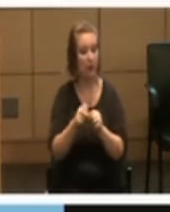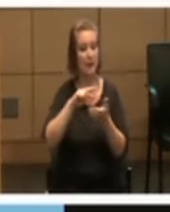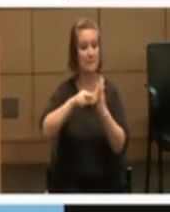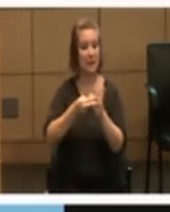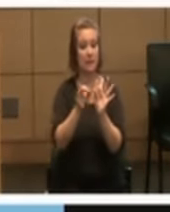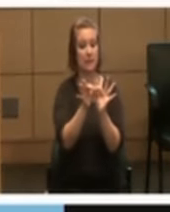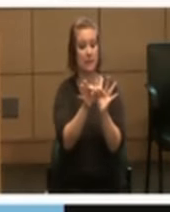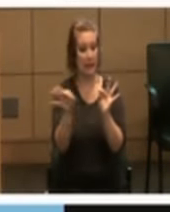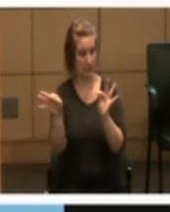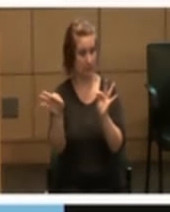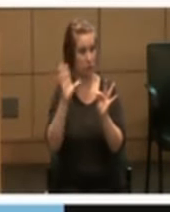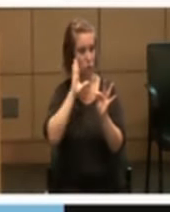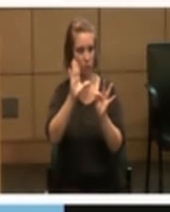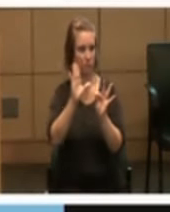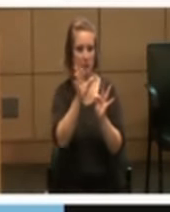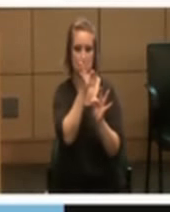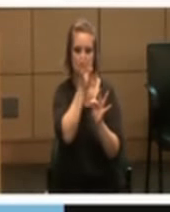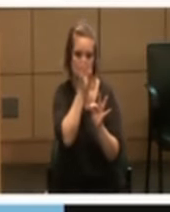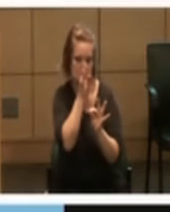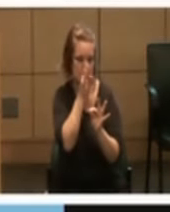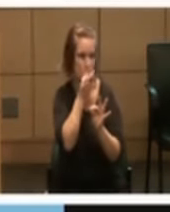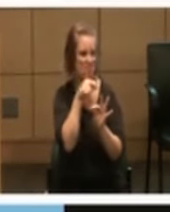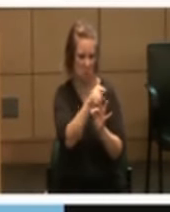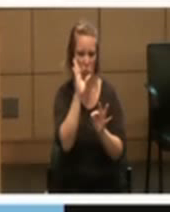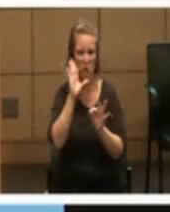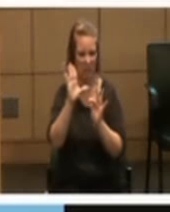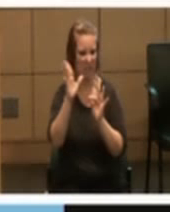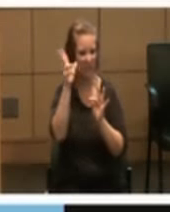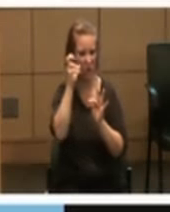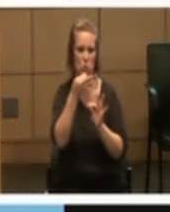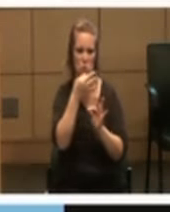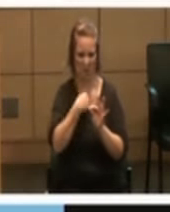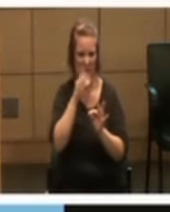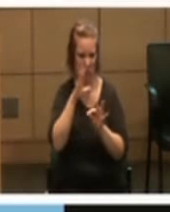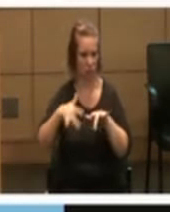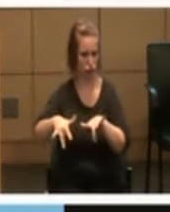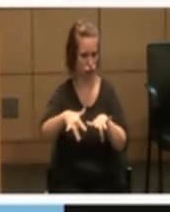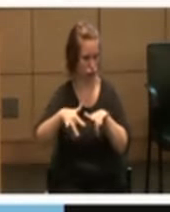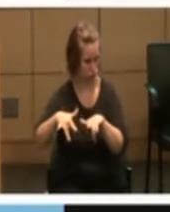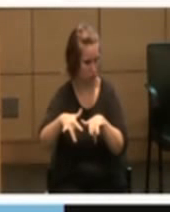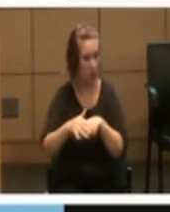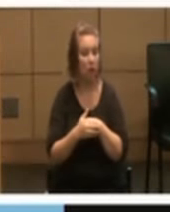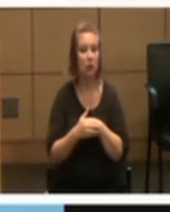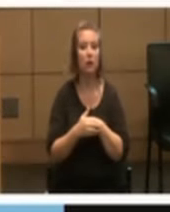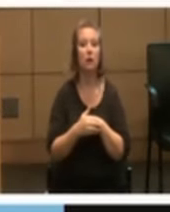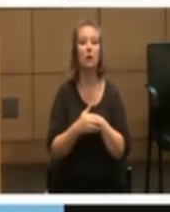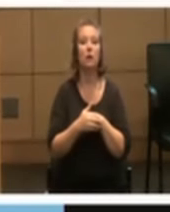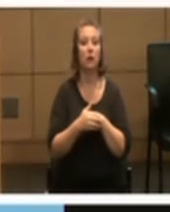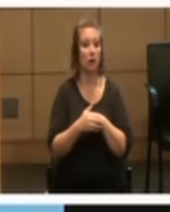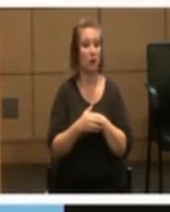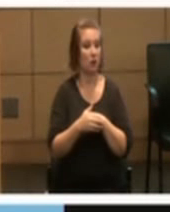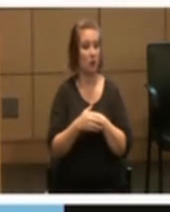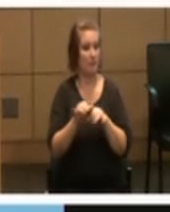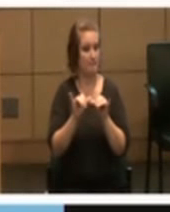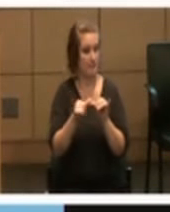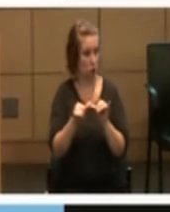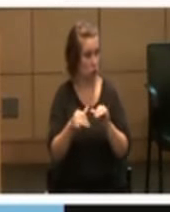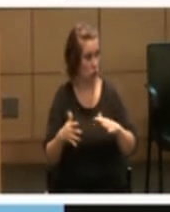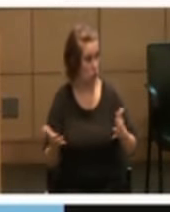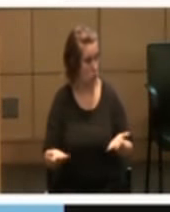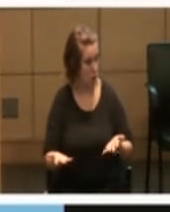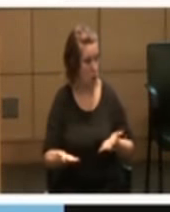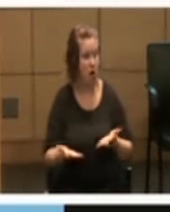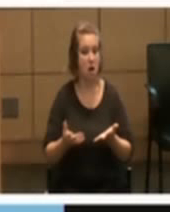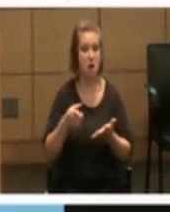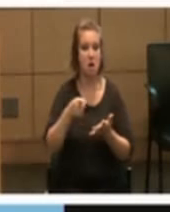being presented. So you'll hear an example of one soon. And we're measuring how